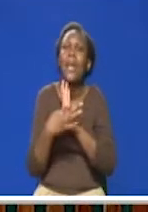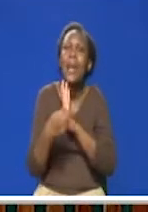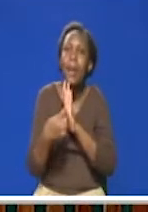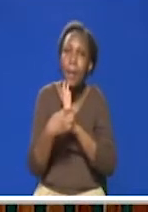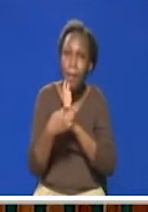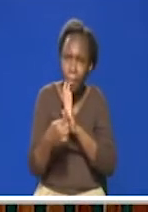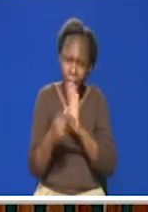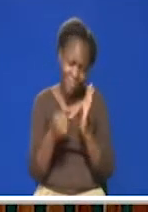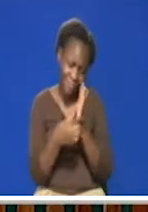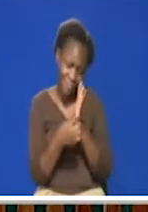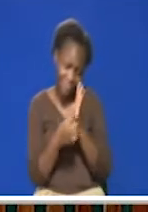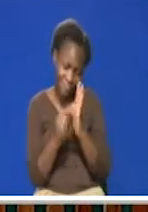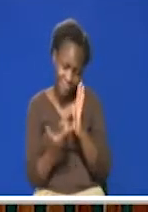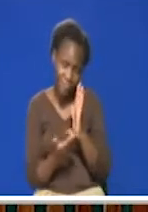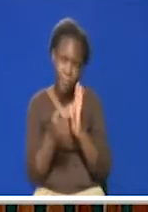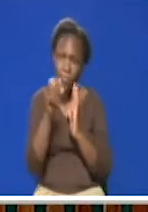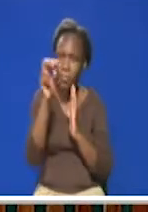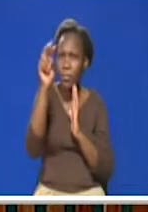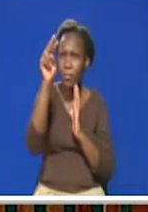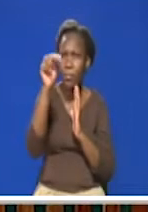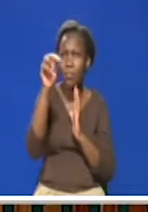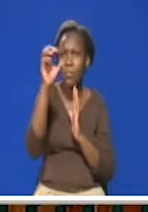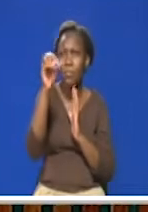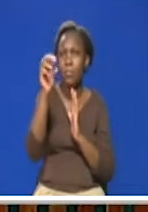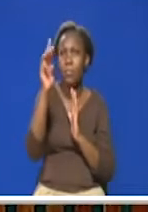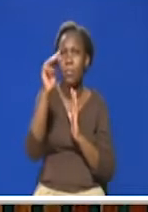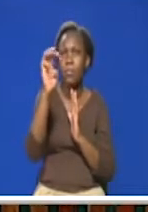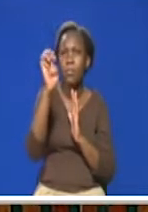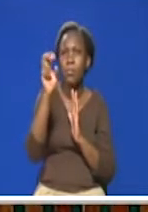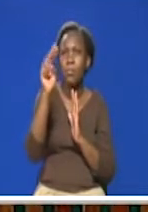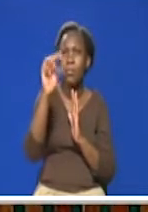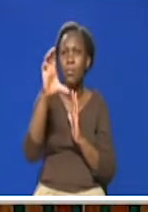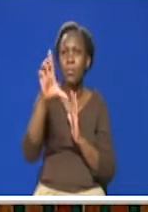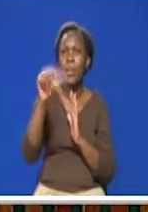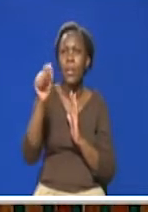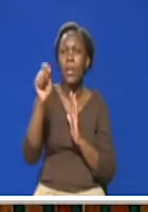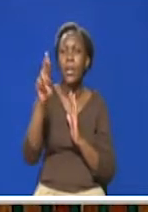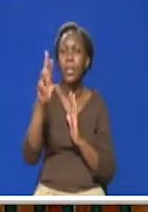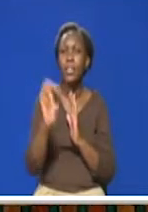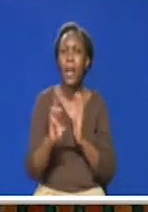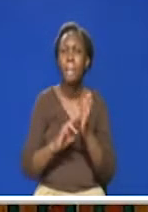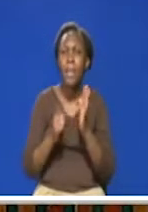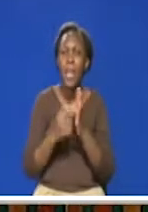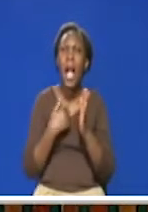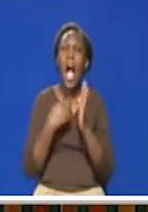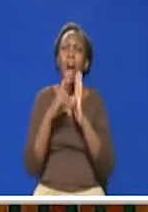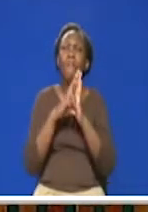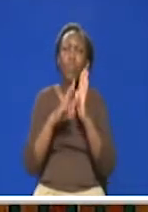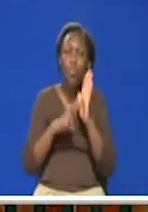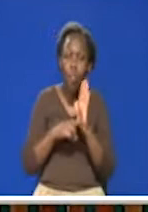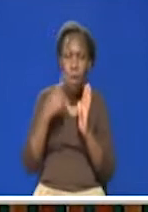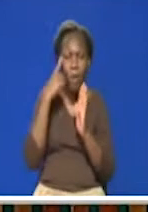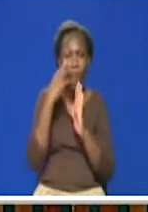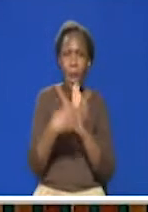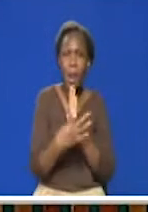you must be systematic. There must be some rules that are followed to come up with particular names. So we are looking at those rules.